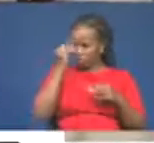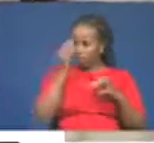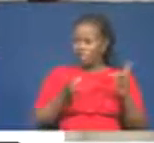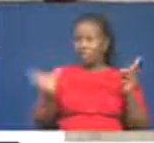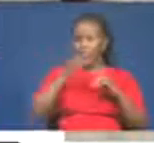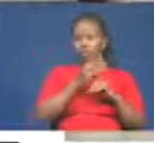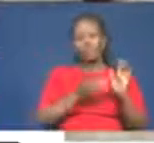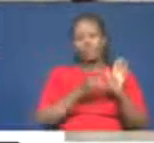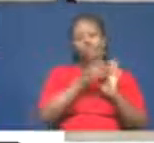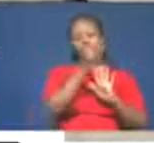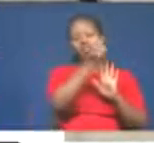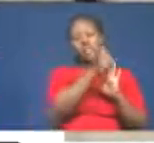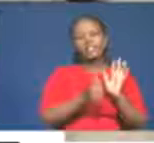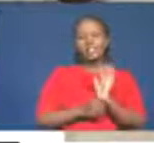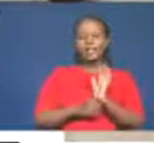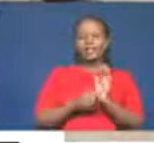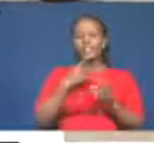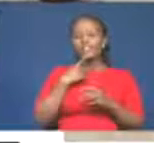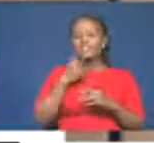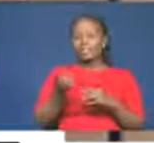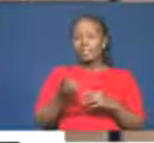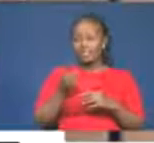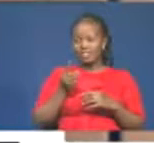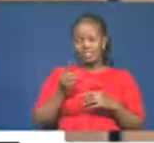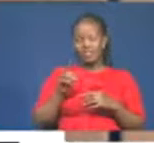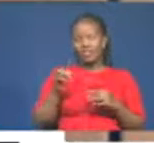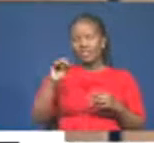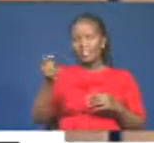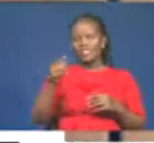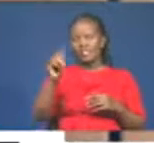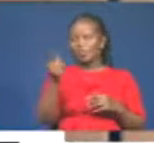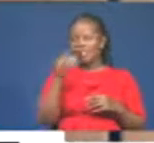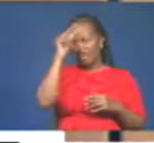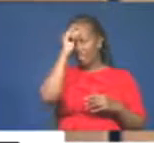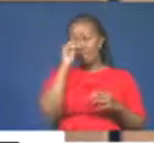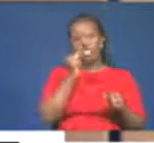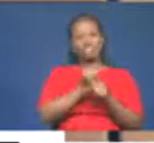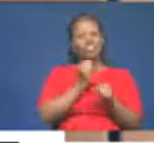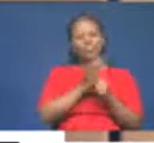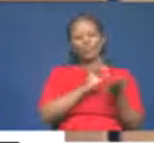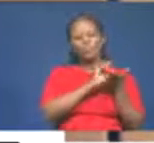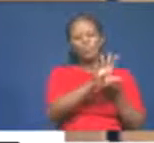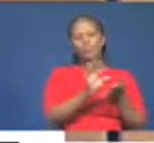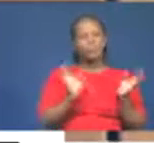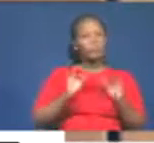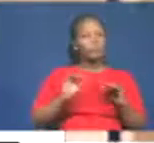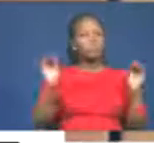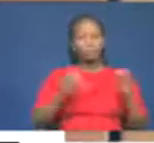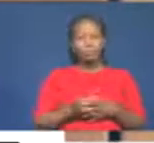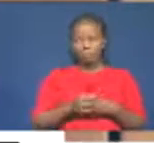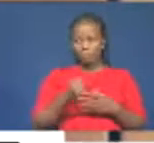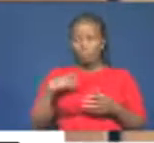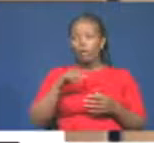huku wakisema serikali ya Kenya Kwanza haitawafuta kazi. The contribution of the national government administration to its success is